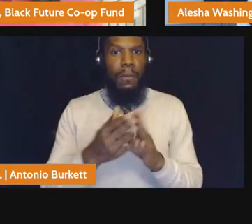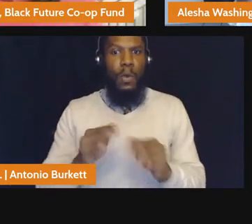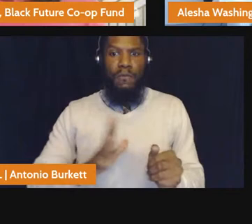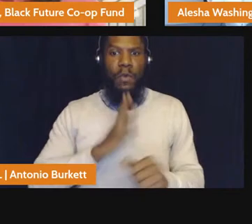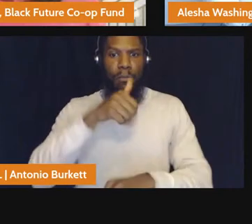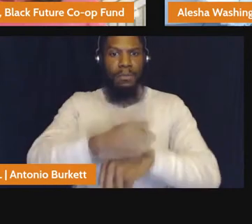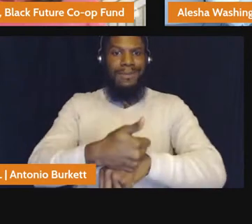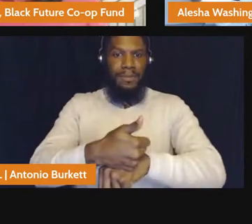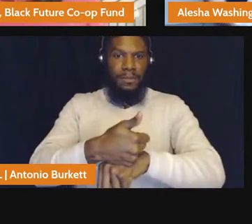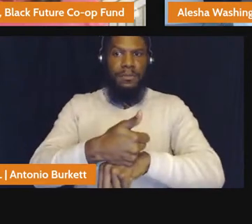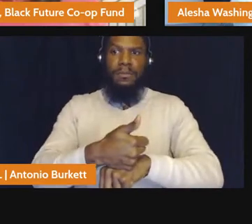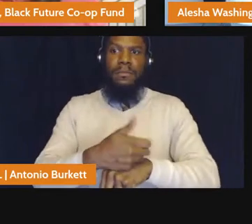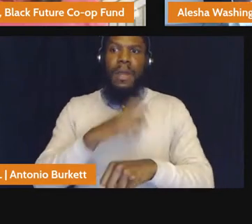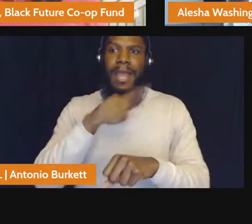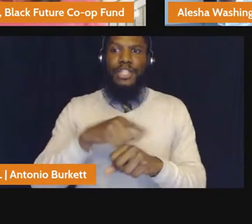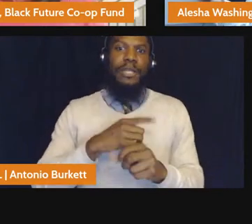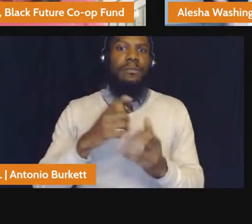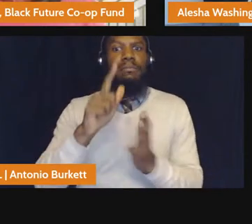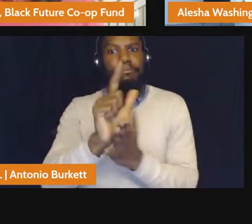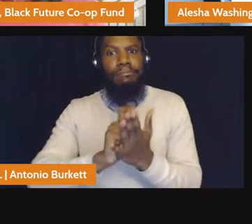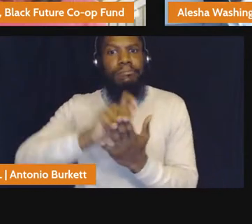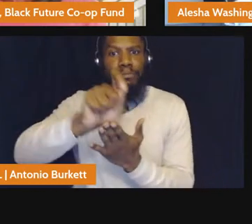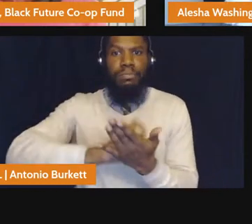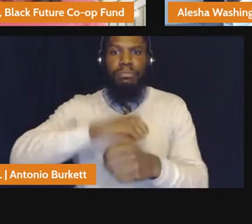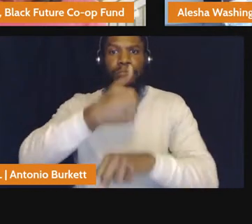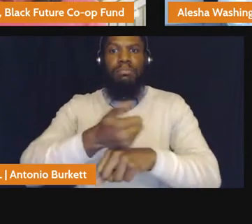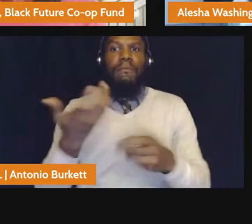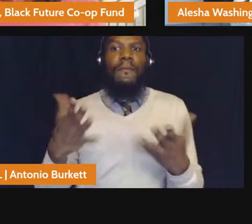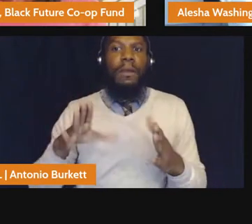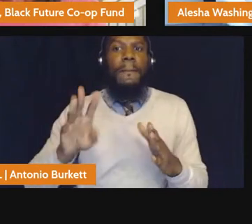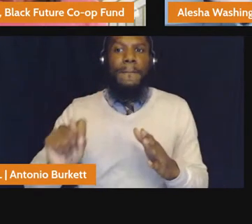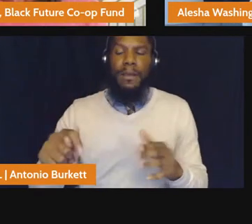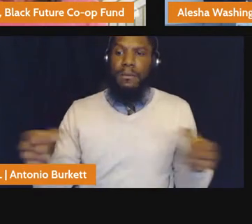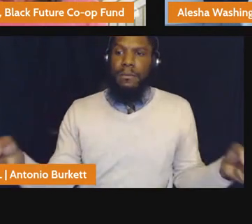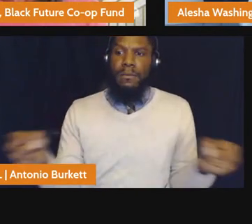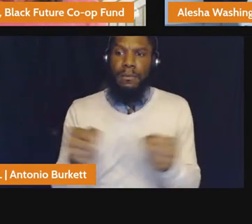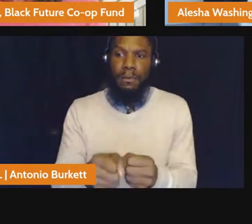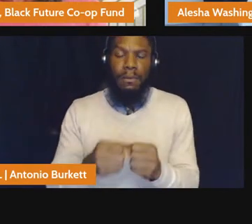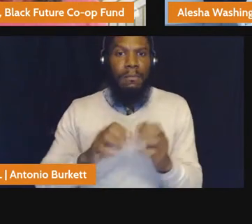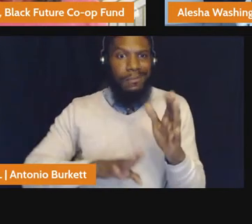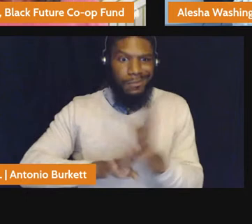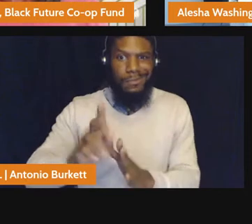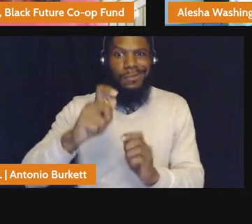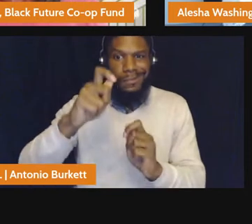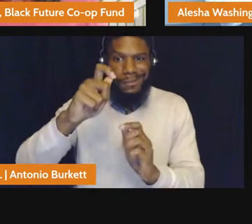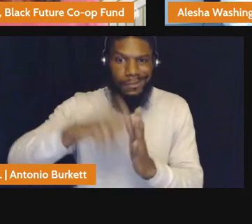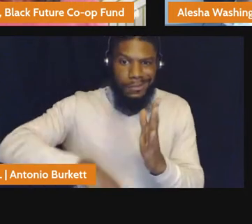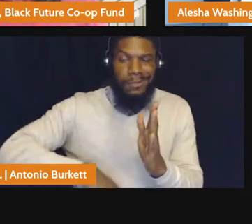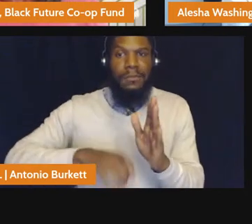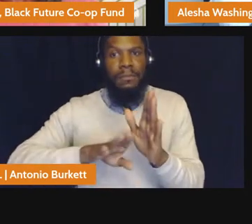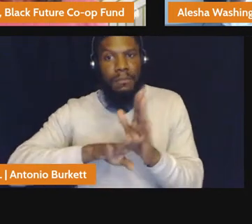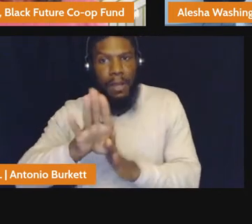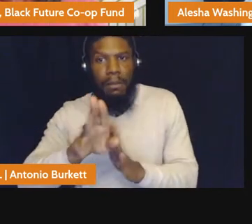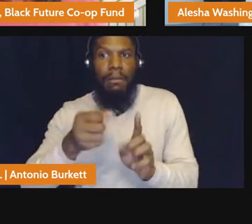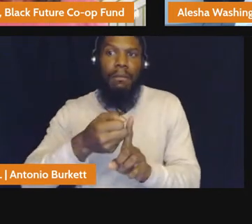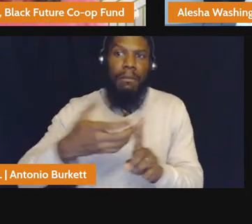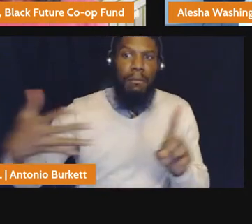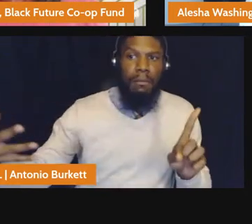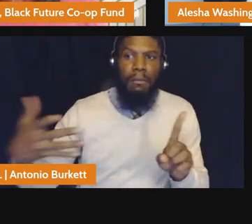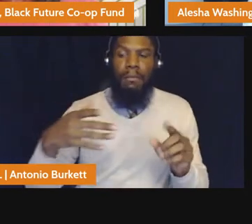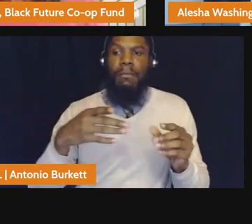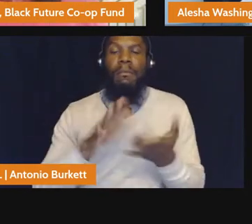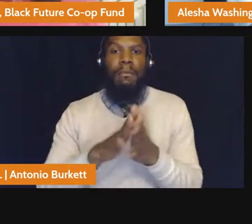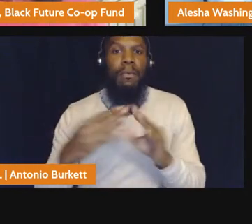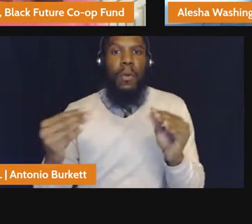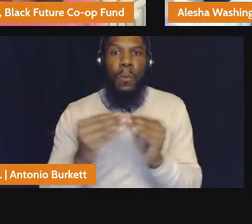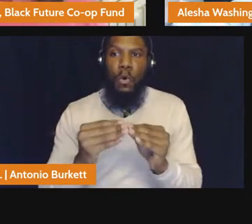birthed up. I think is honoring what they have birthed, is building on that foundation and making sure the right support is in place to further that and bolster that in more